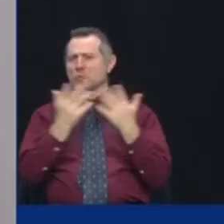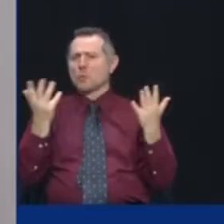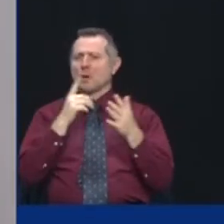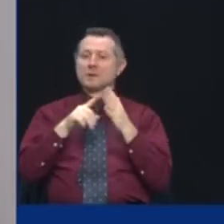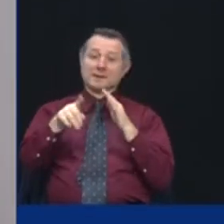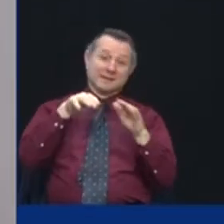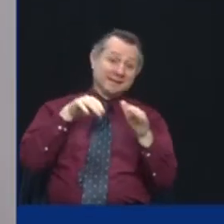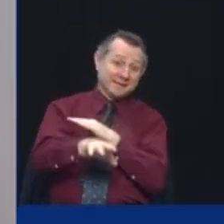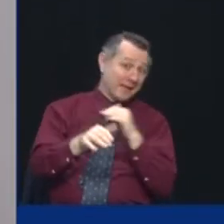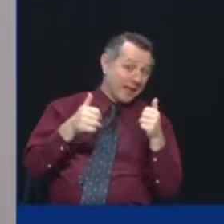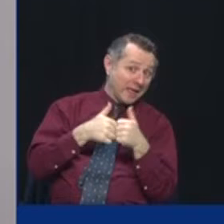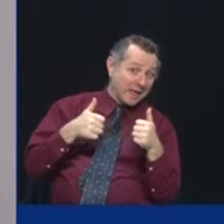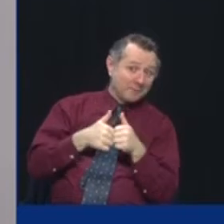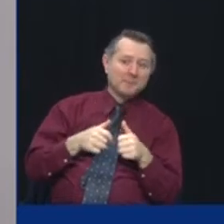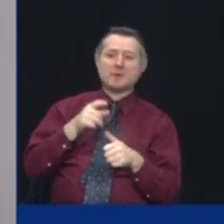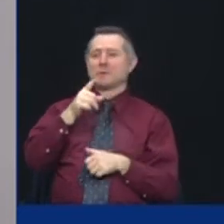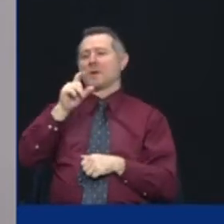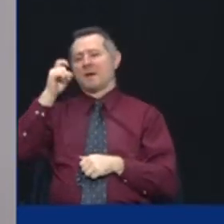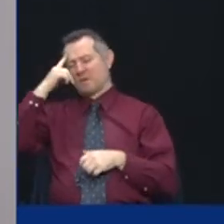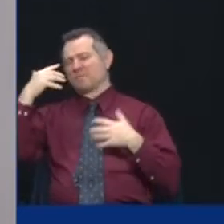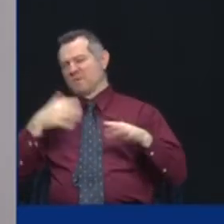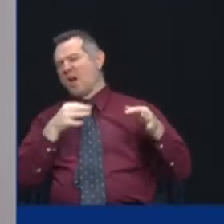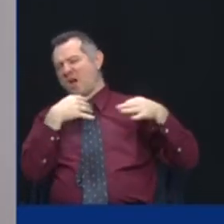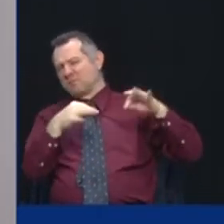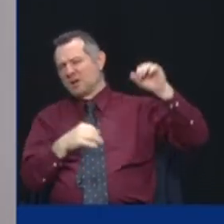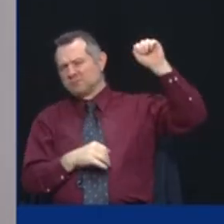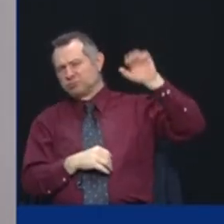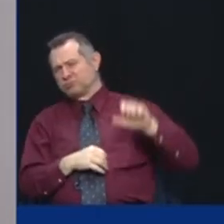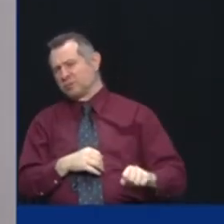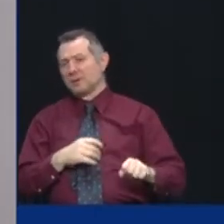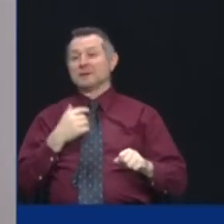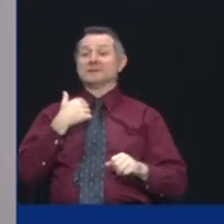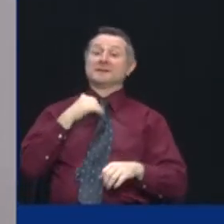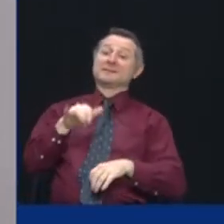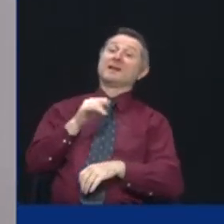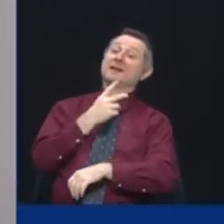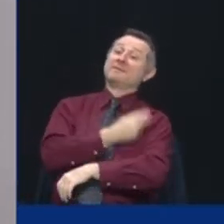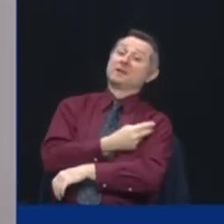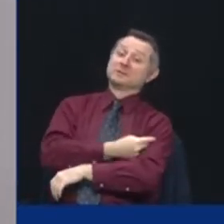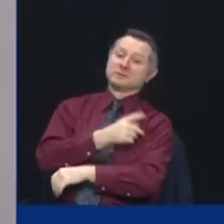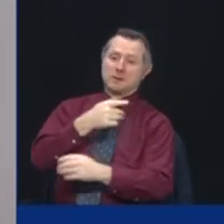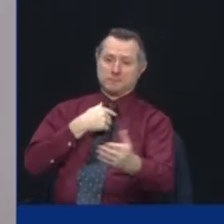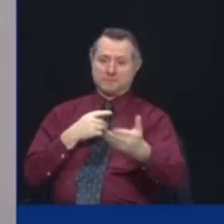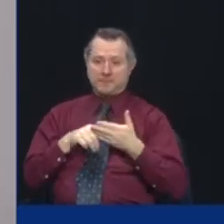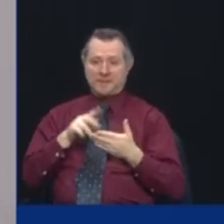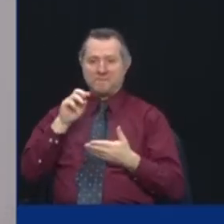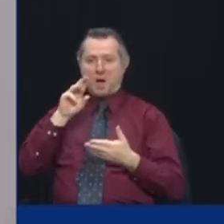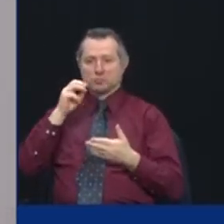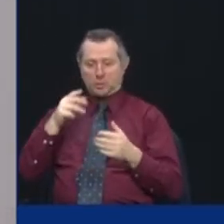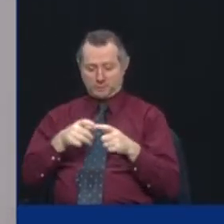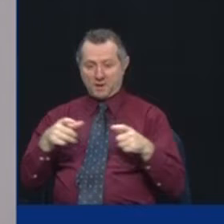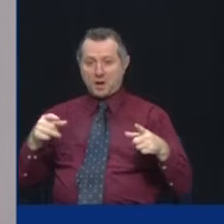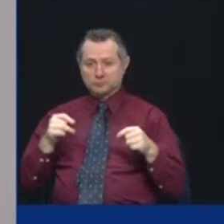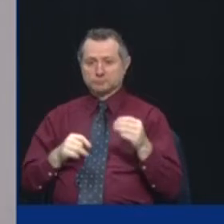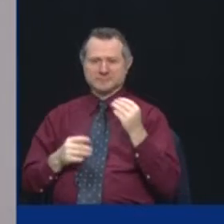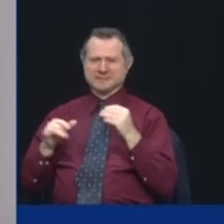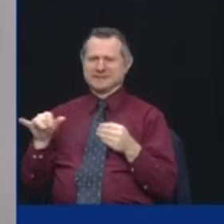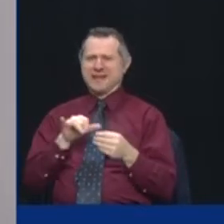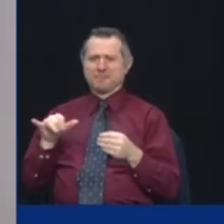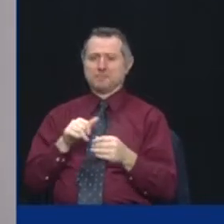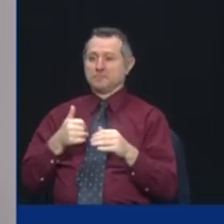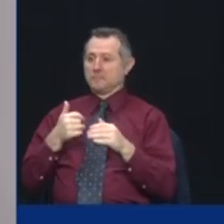governor said, you take a vaccine shot, you get a voucher, you can go to that game. If that game's sold out, you can go to tomorrow night and go to a